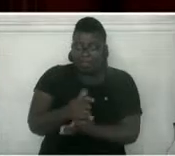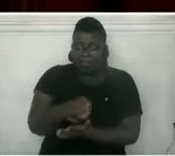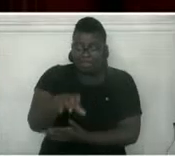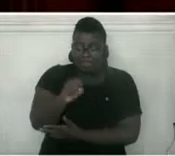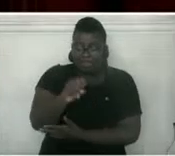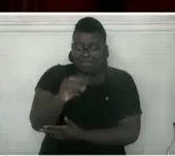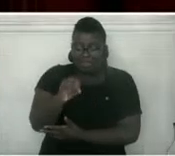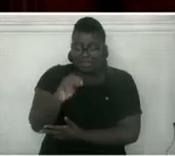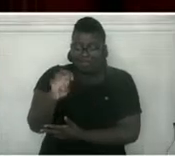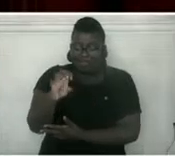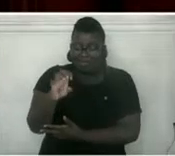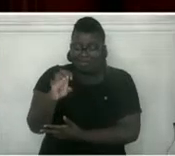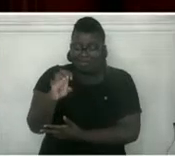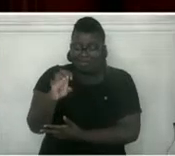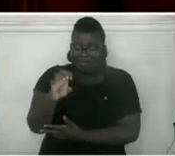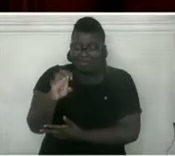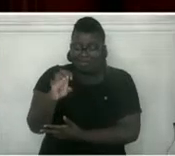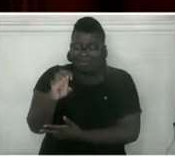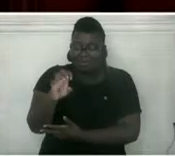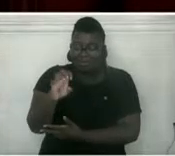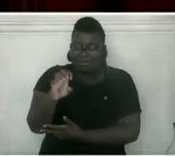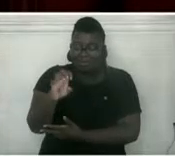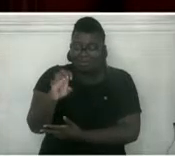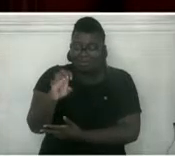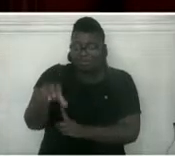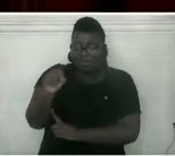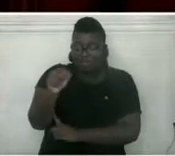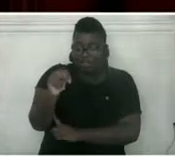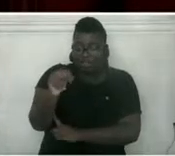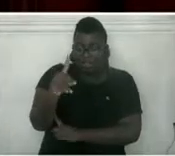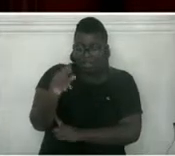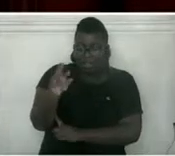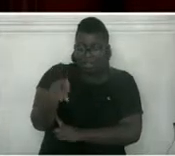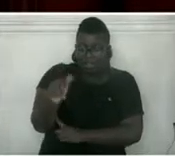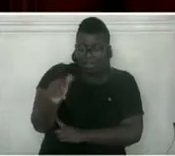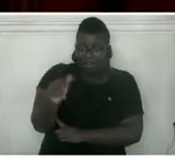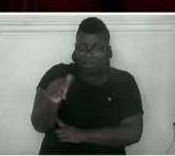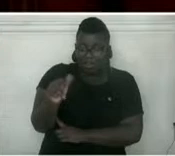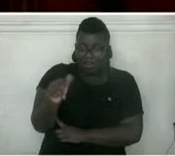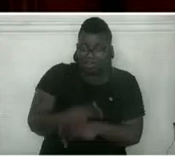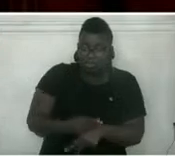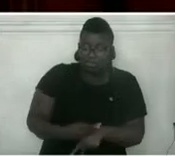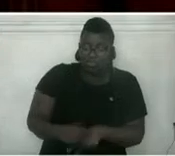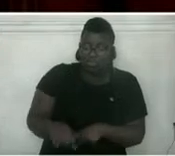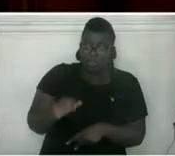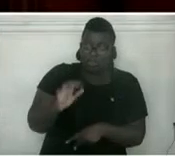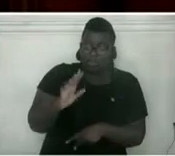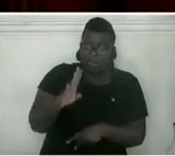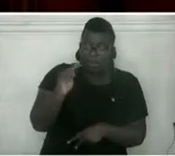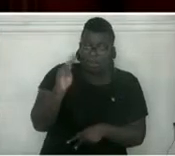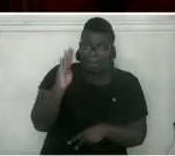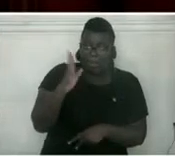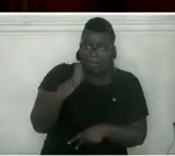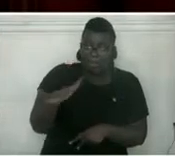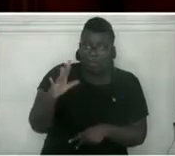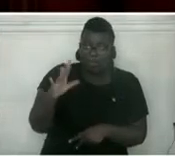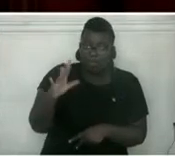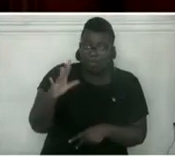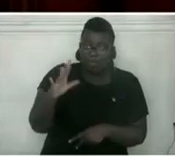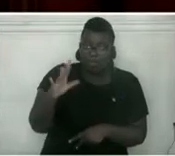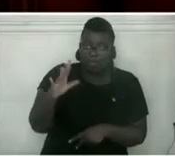this case, SANRAL is projecting 9 billion of the entire 30 billion to go